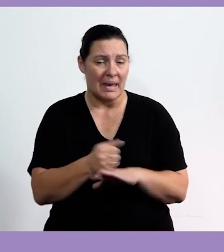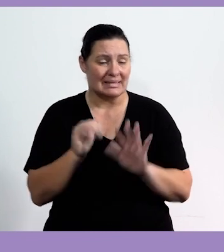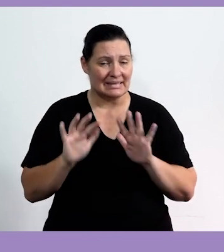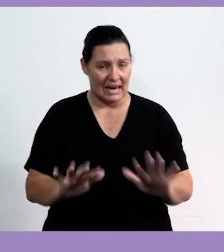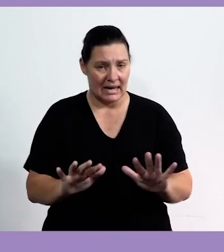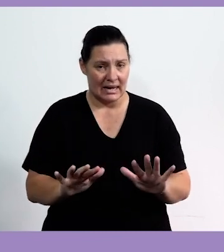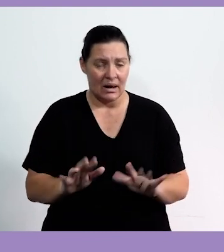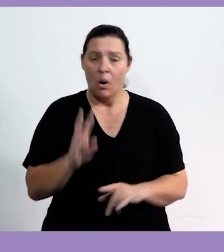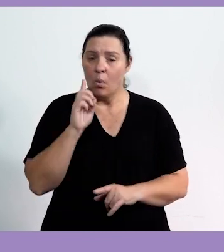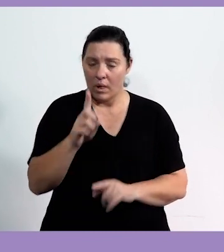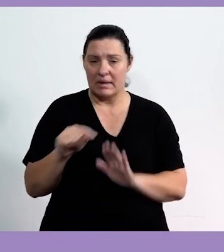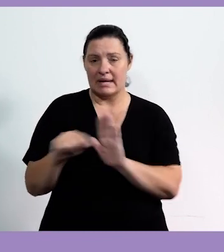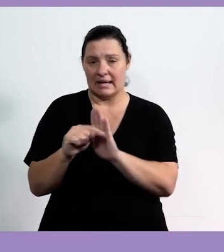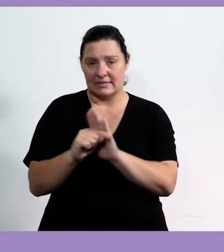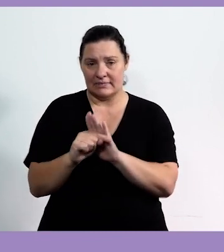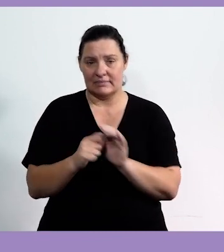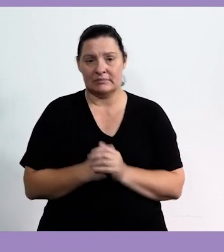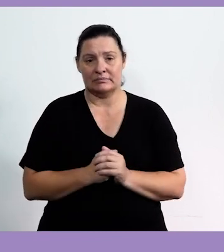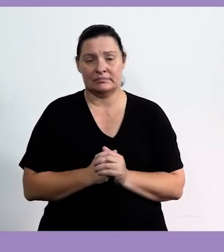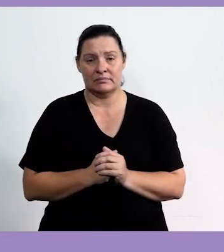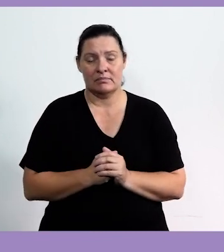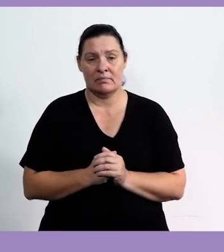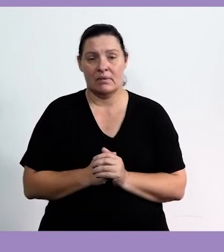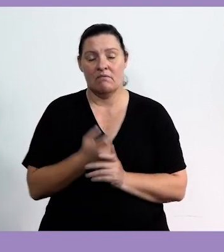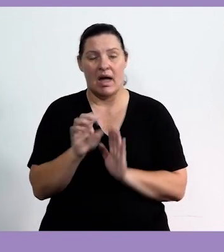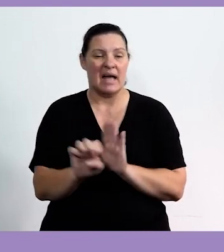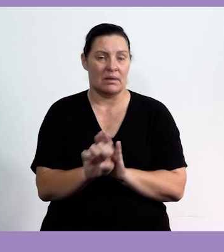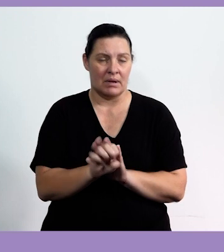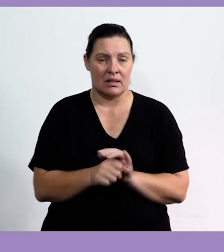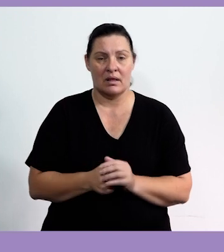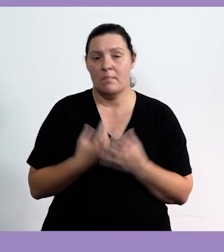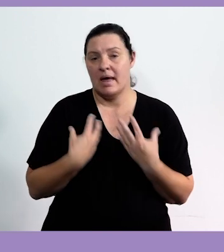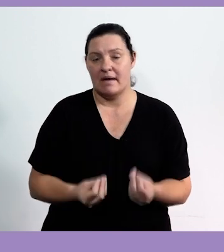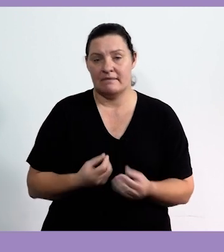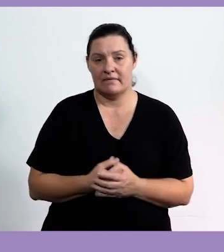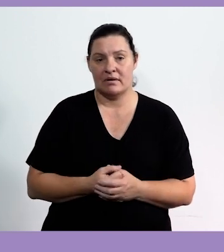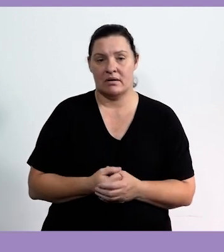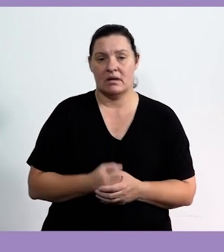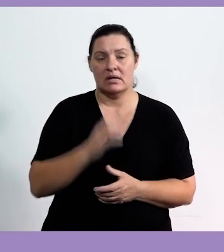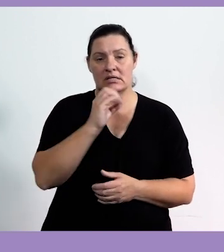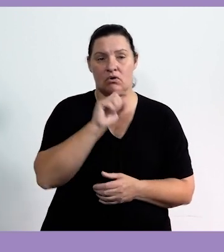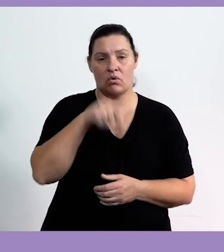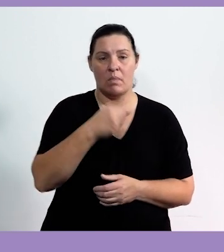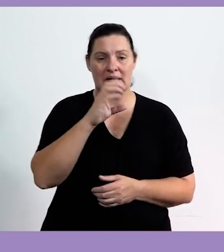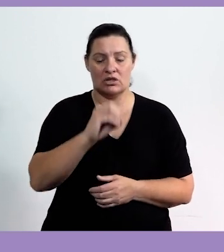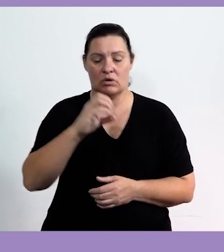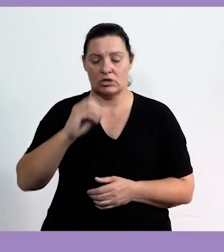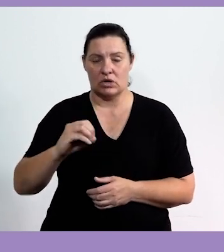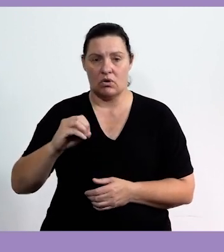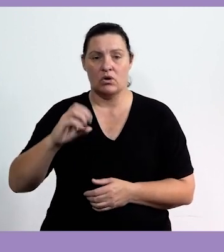base 10 is going to be negative. For example, if I have